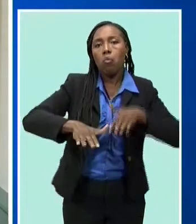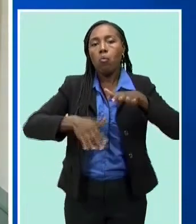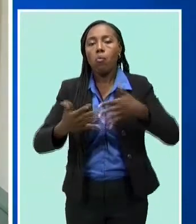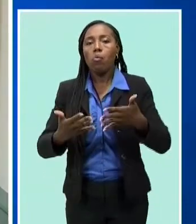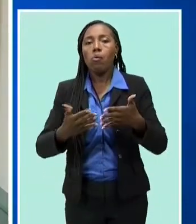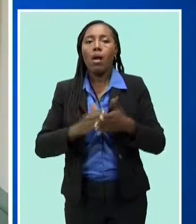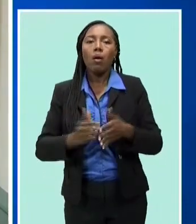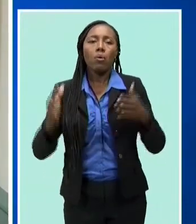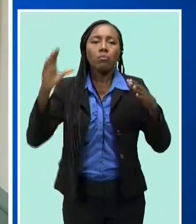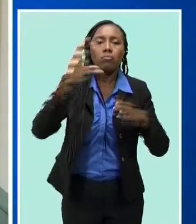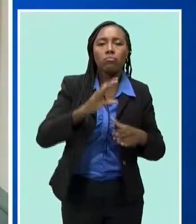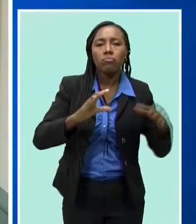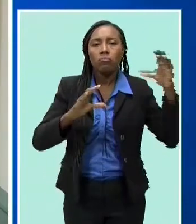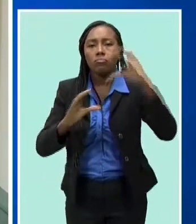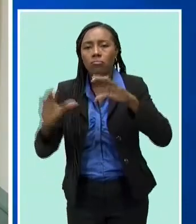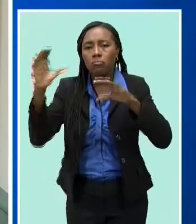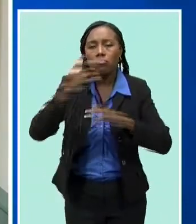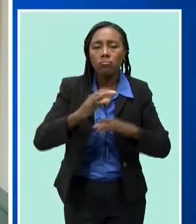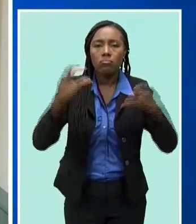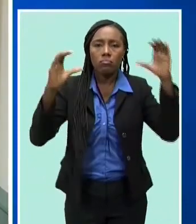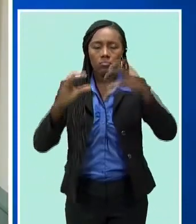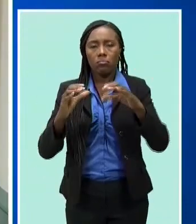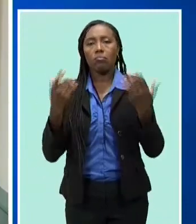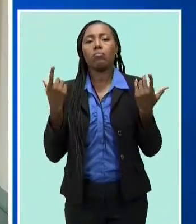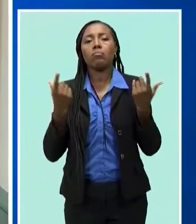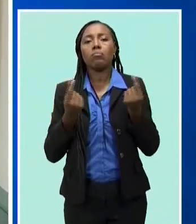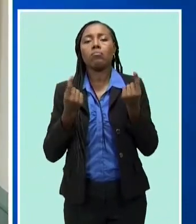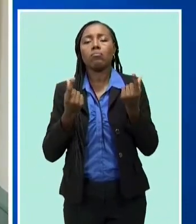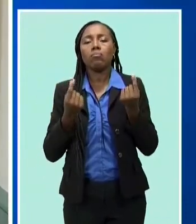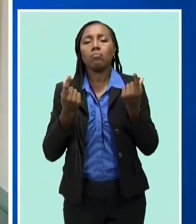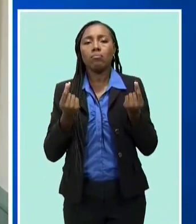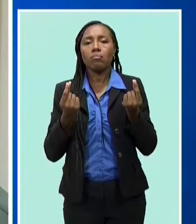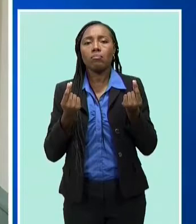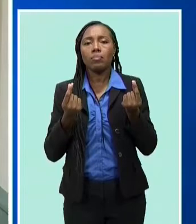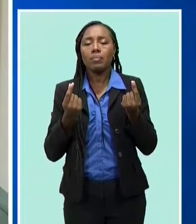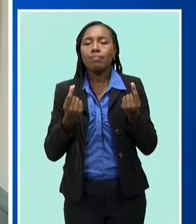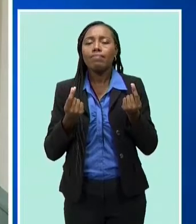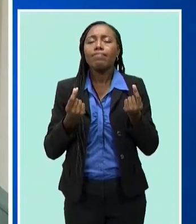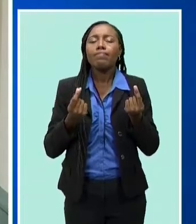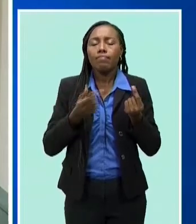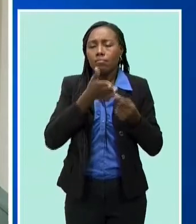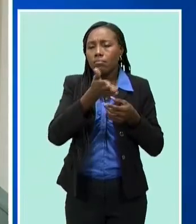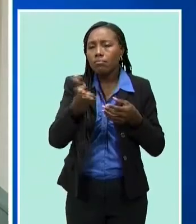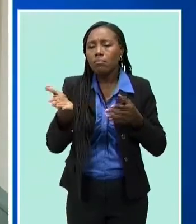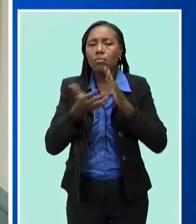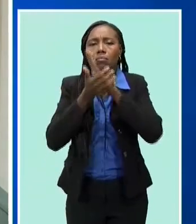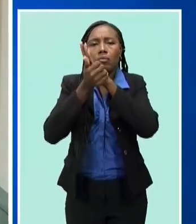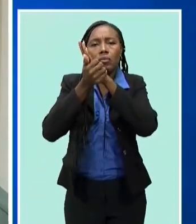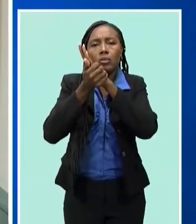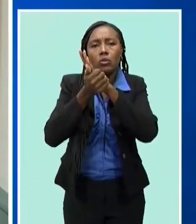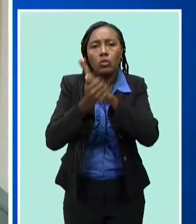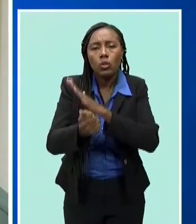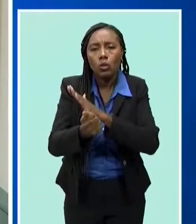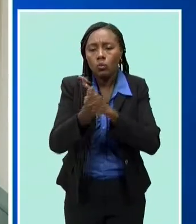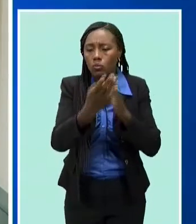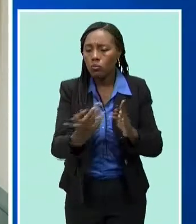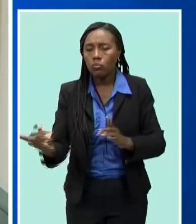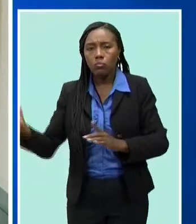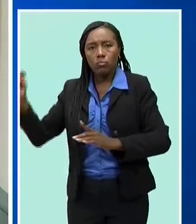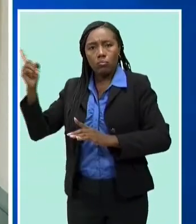stage, we will take the talent from the audition